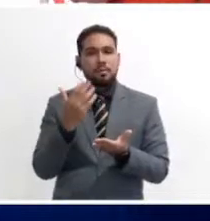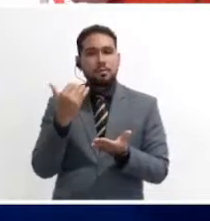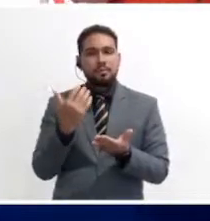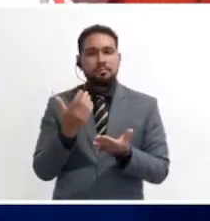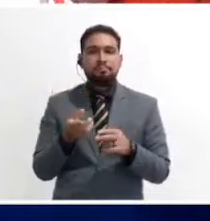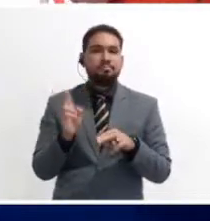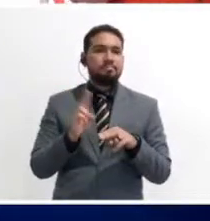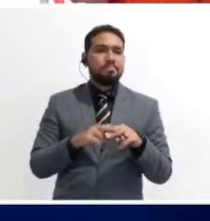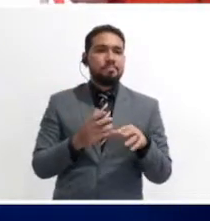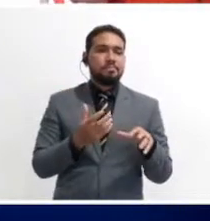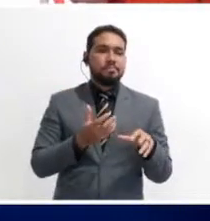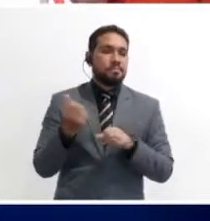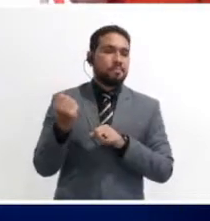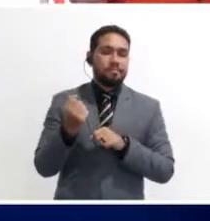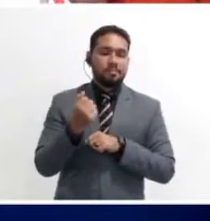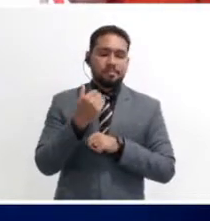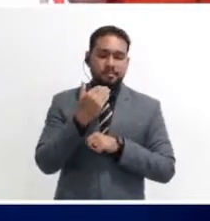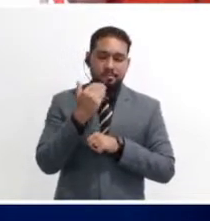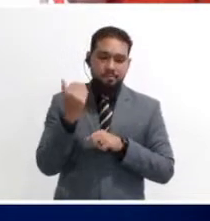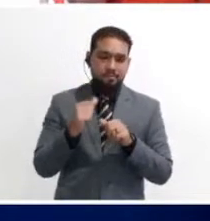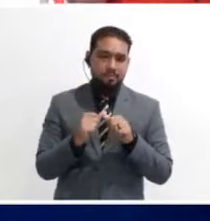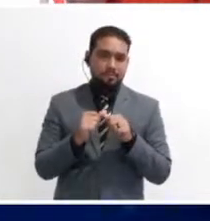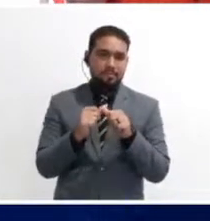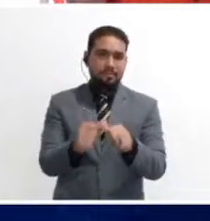are it's going to be a flip chip.